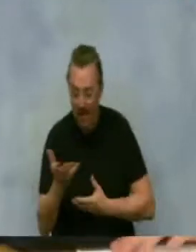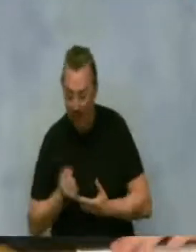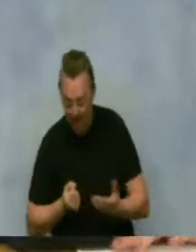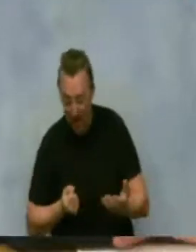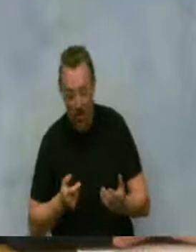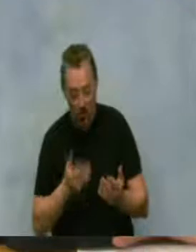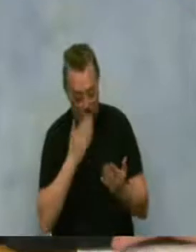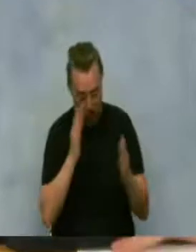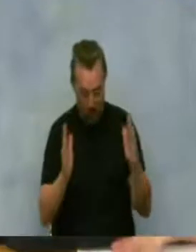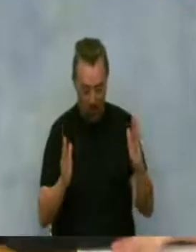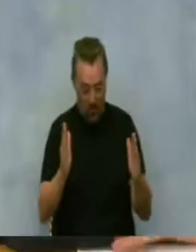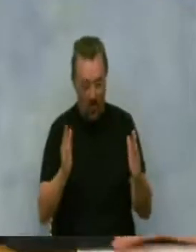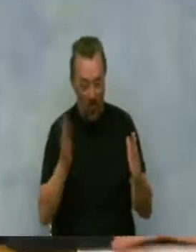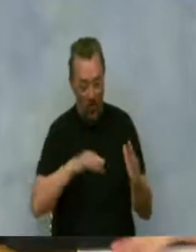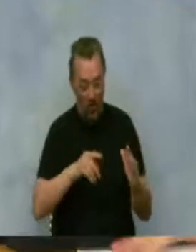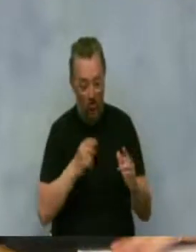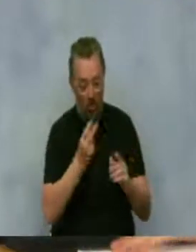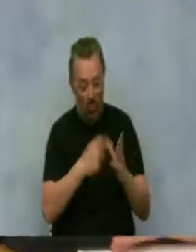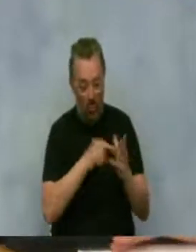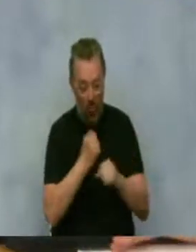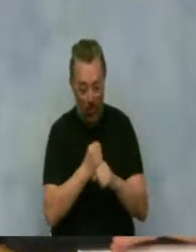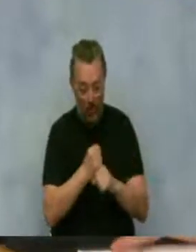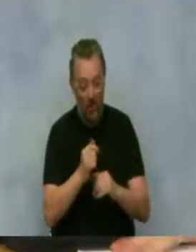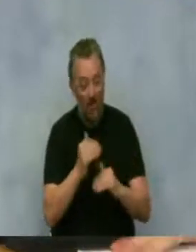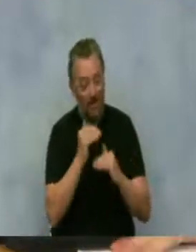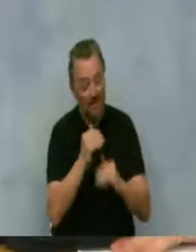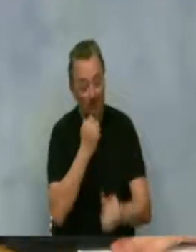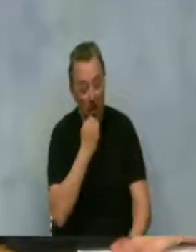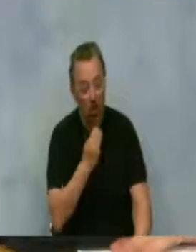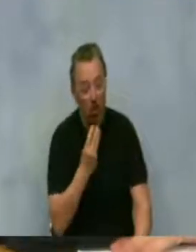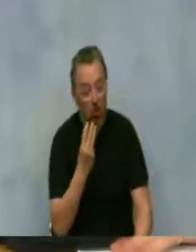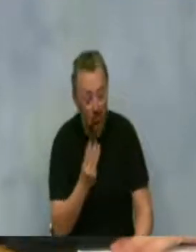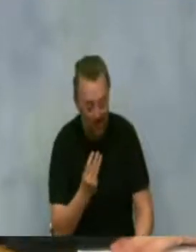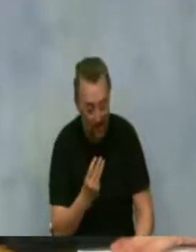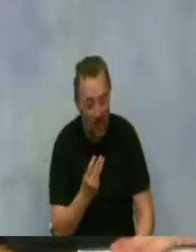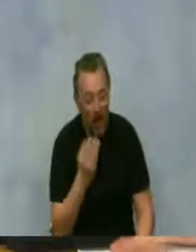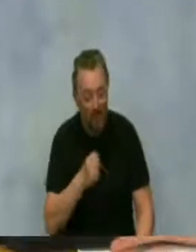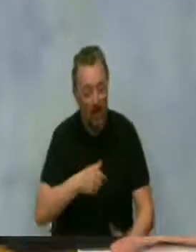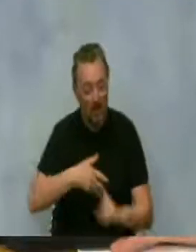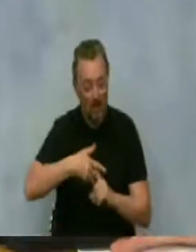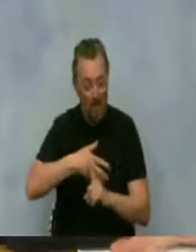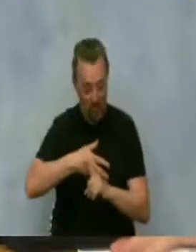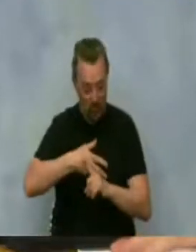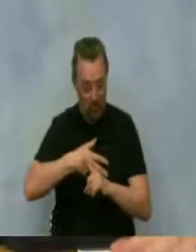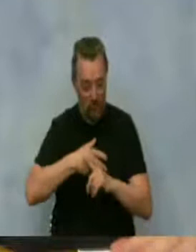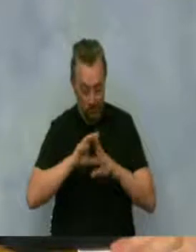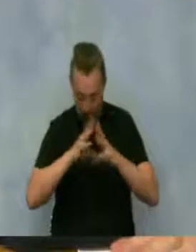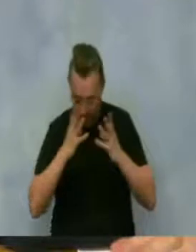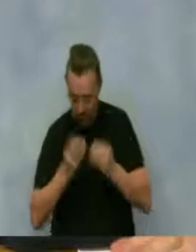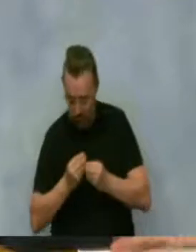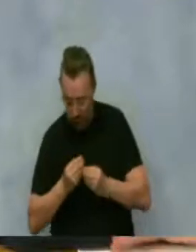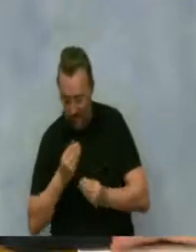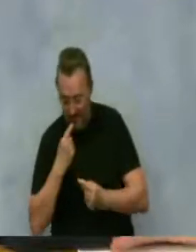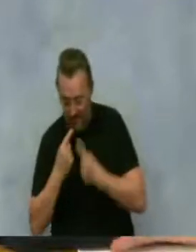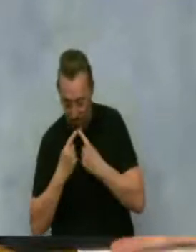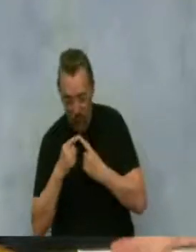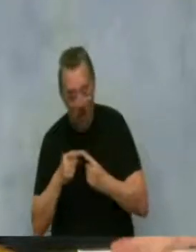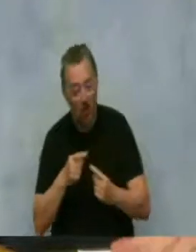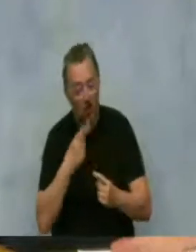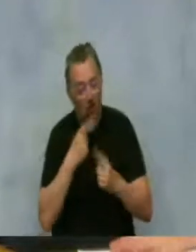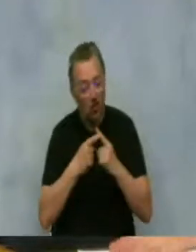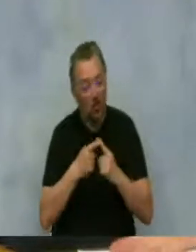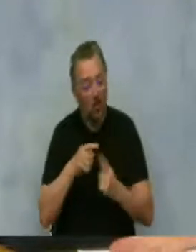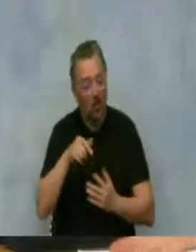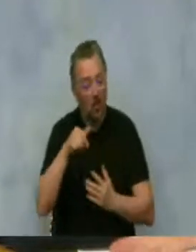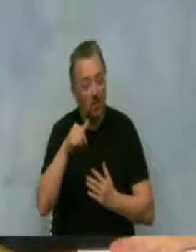accounting period 5. So section 3 of the report provides a background to the programme and advises that the